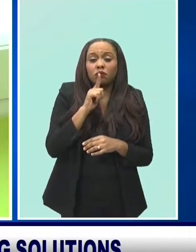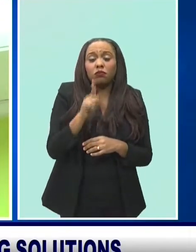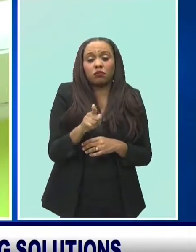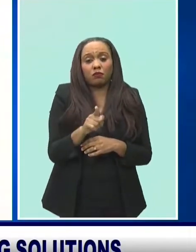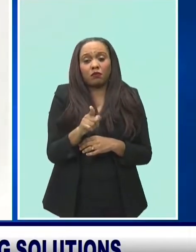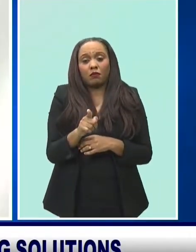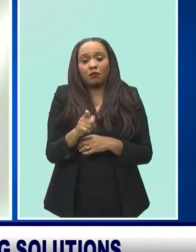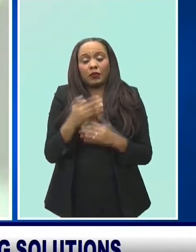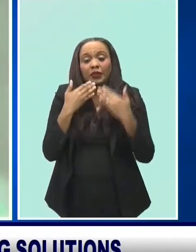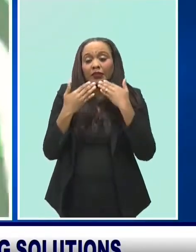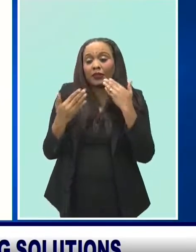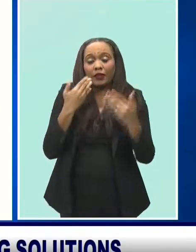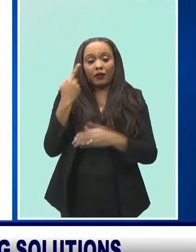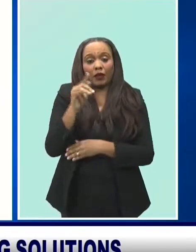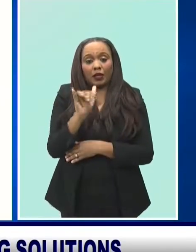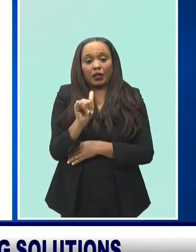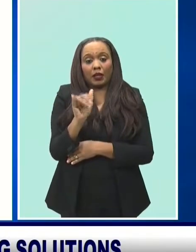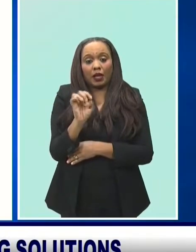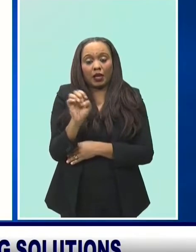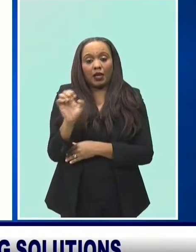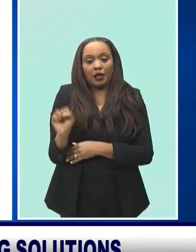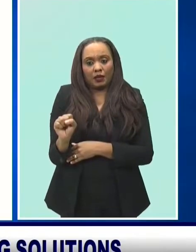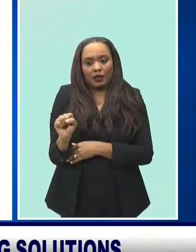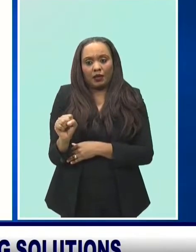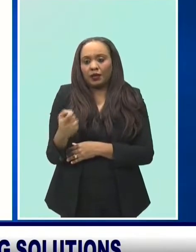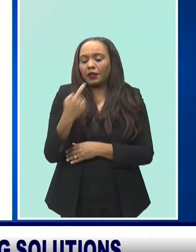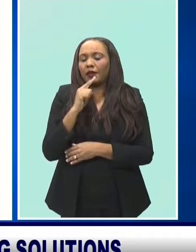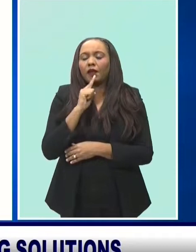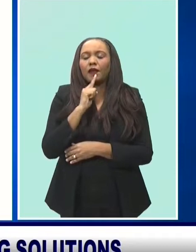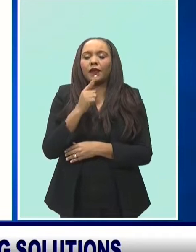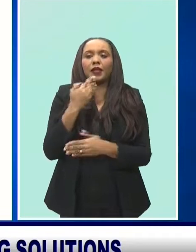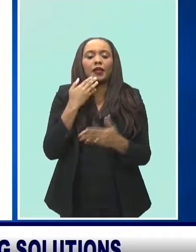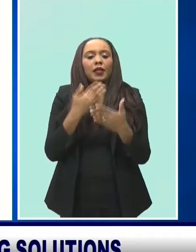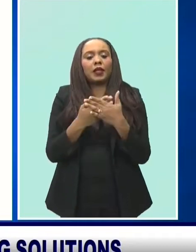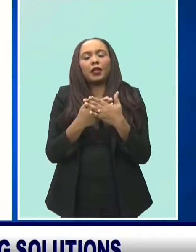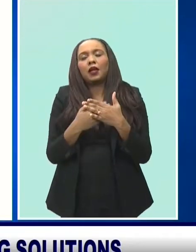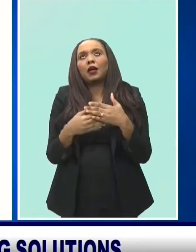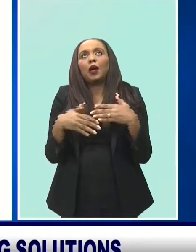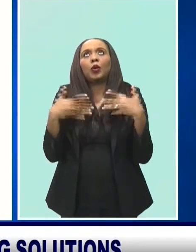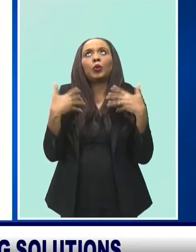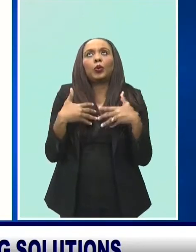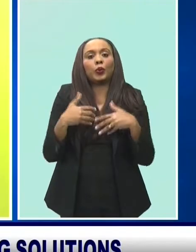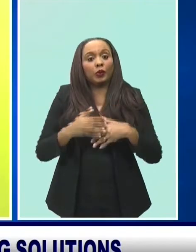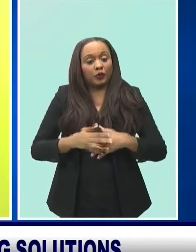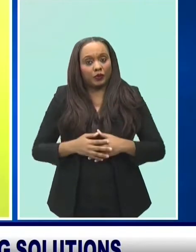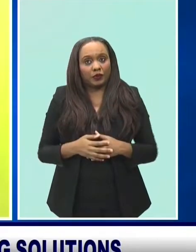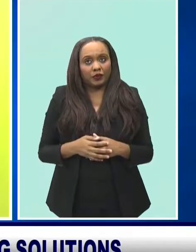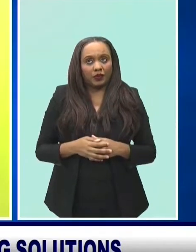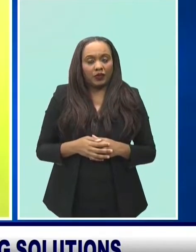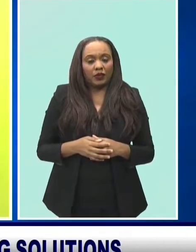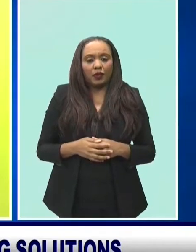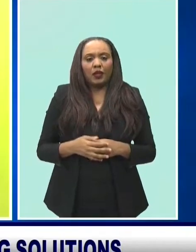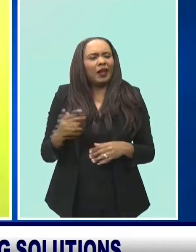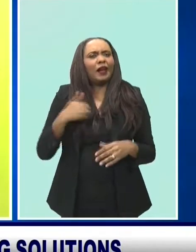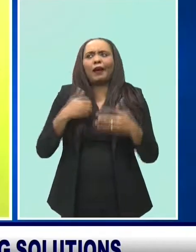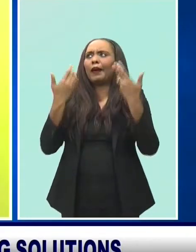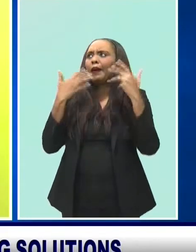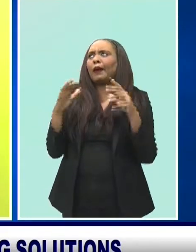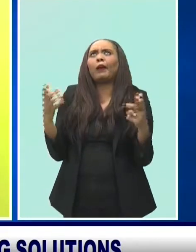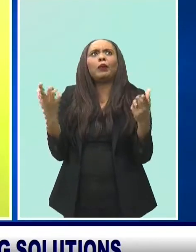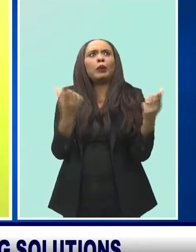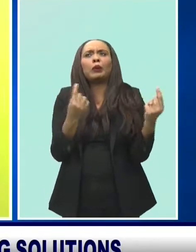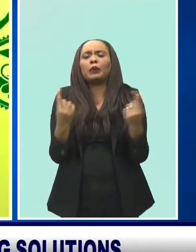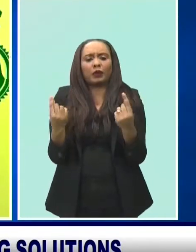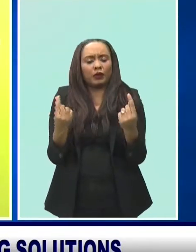Youth Entrepreneurship Scheme, which she's labeled a lifesaver. When they know what to do or where to turn, I